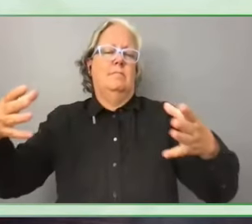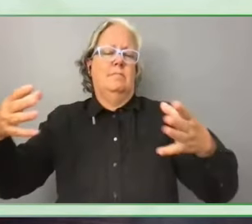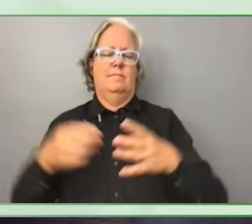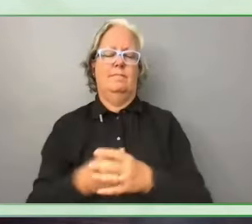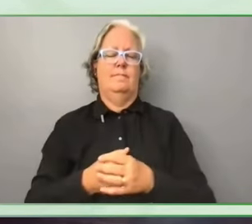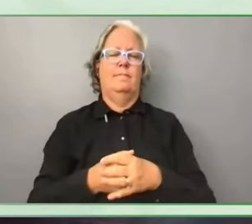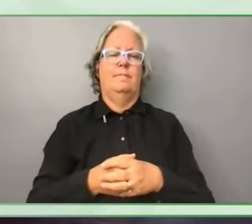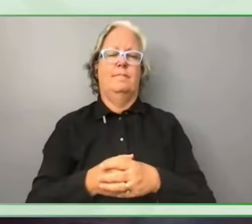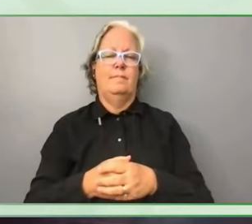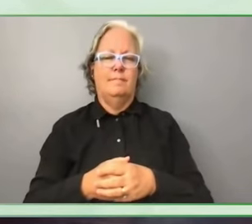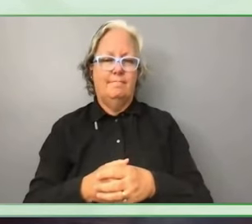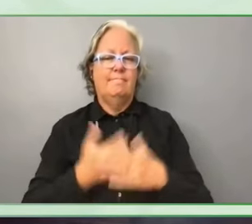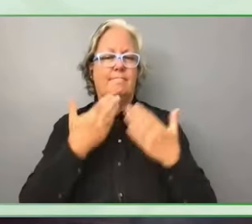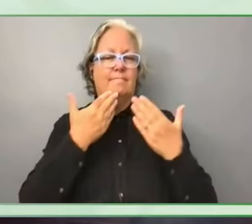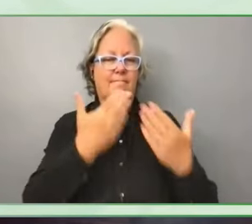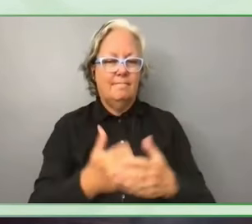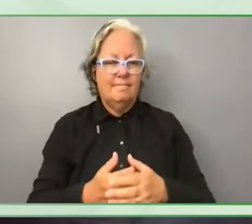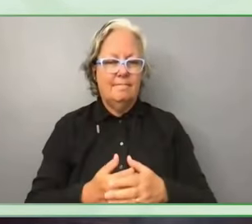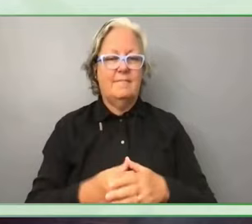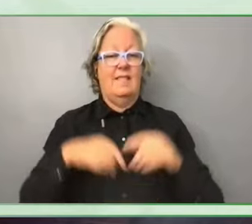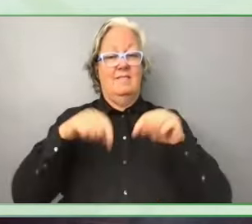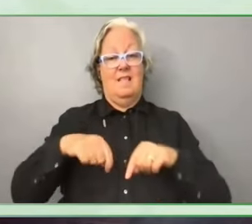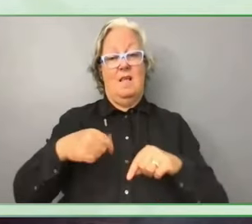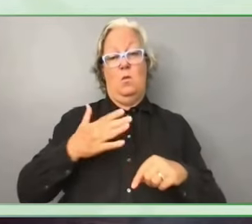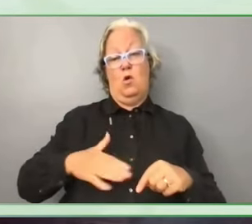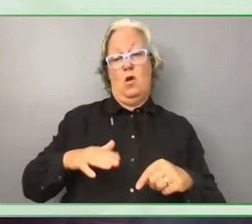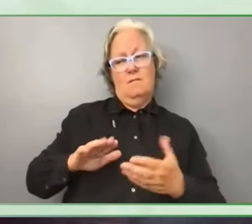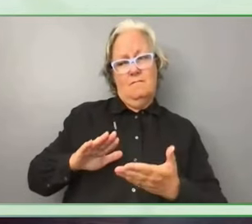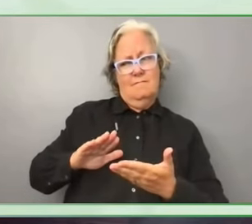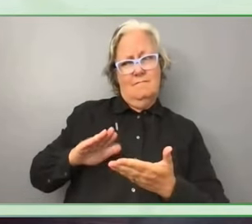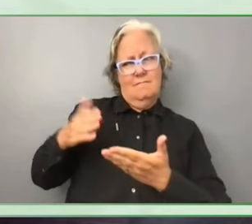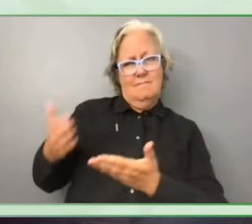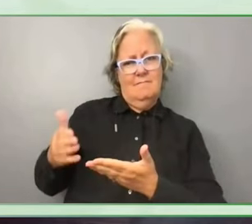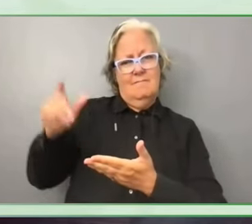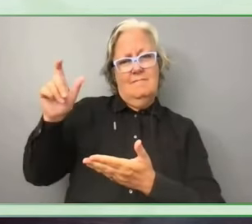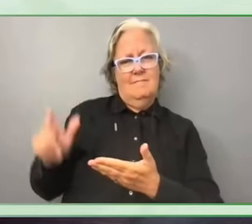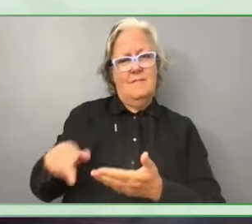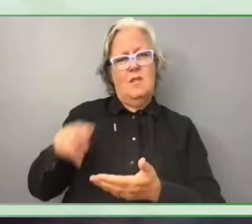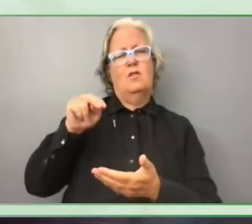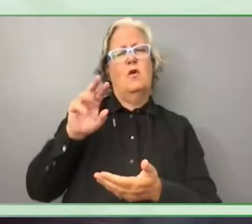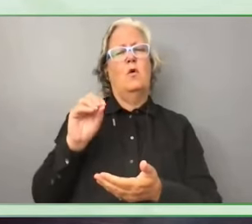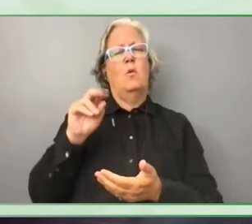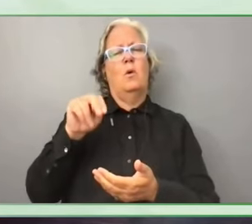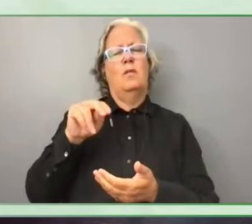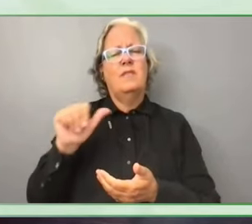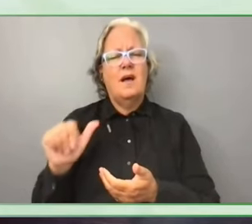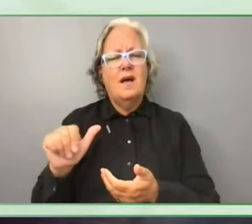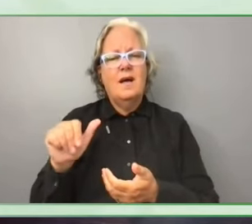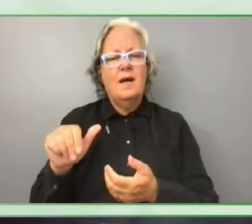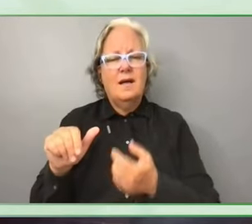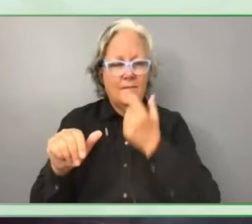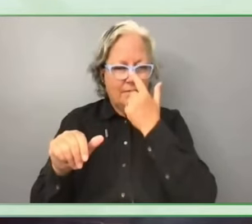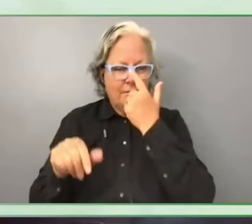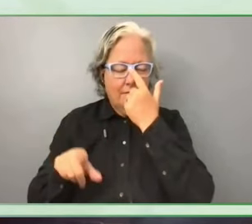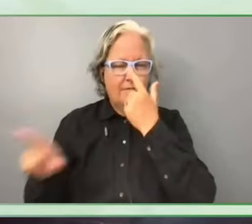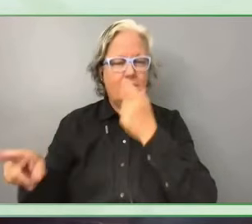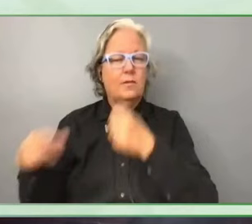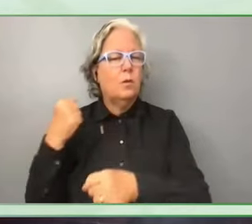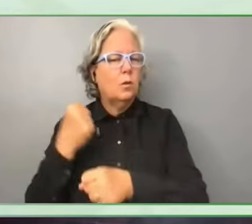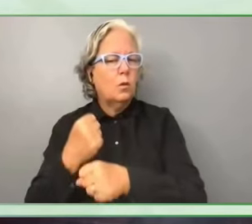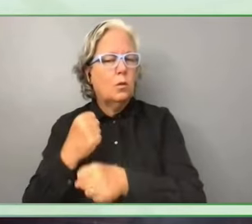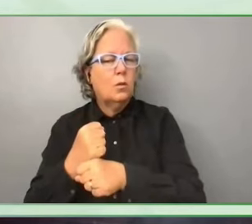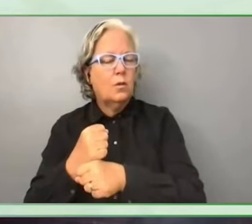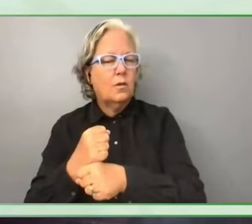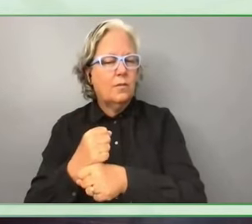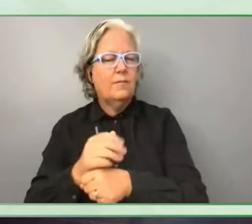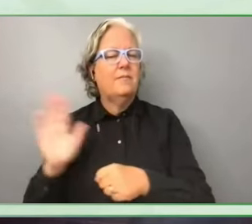And then I want to hand over the clicker to Nonna, or Ruhel YABLOY, who is working for NLR Indonesia, one